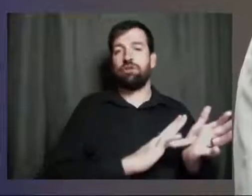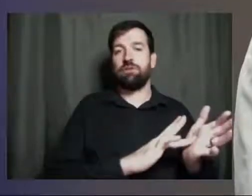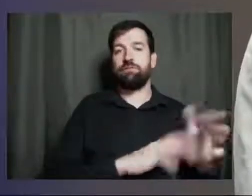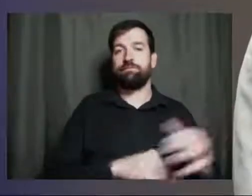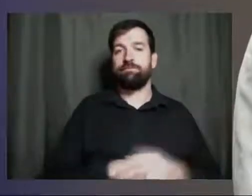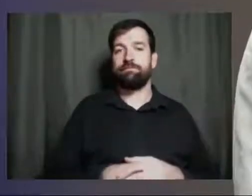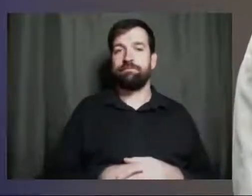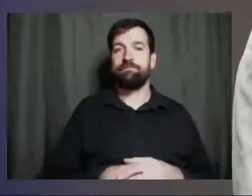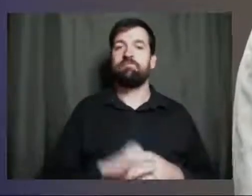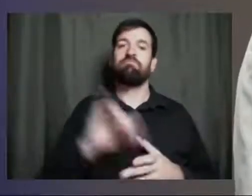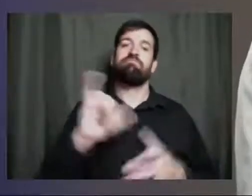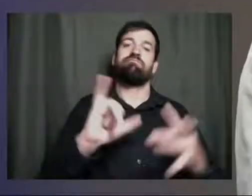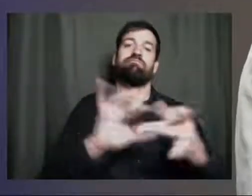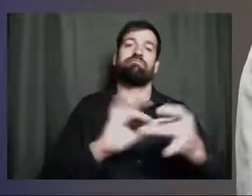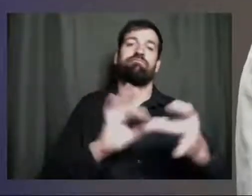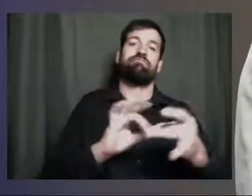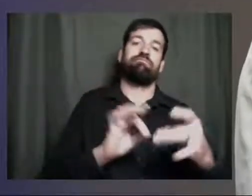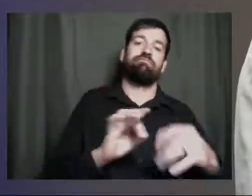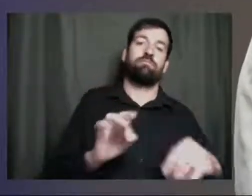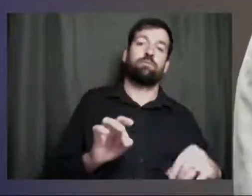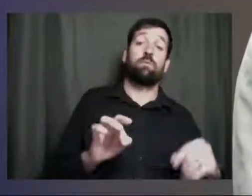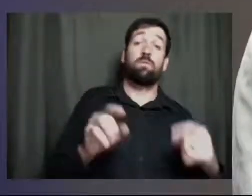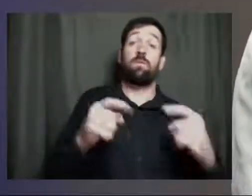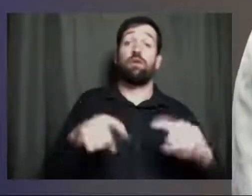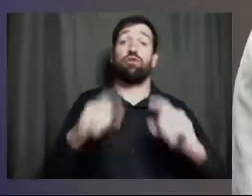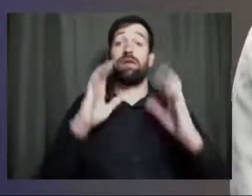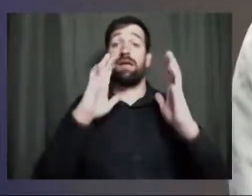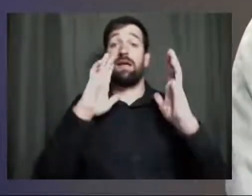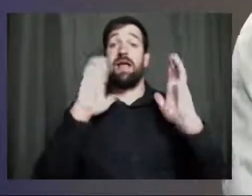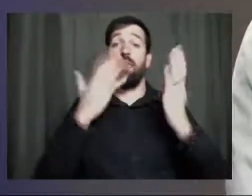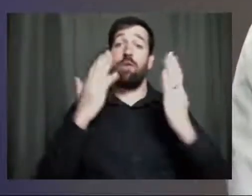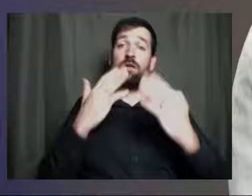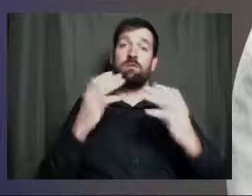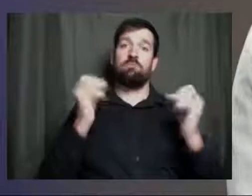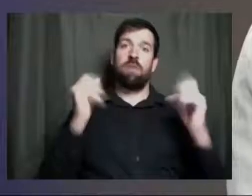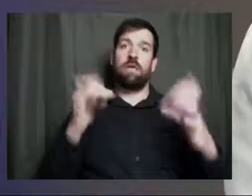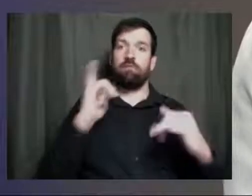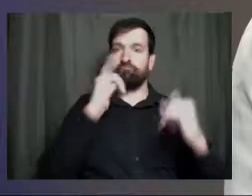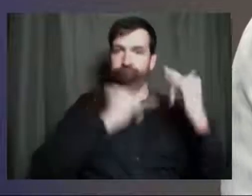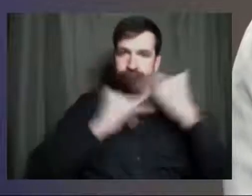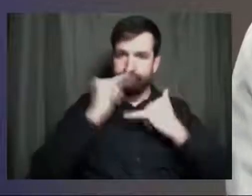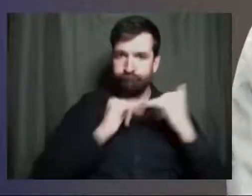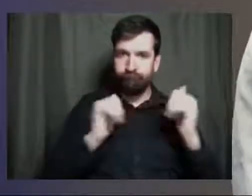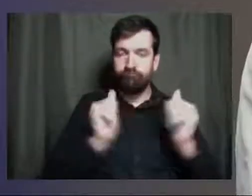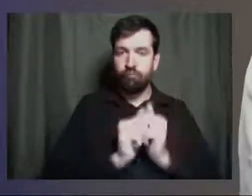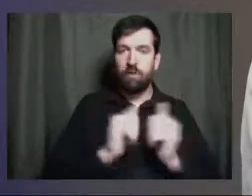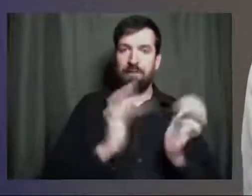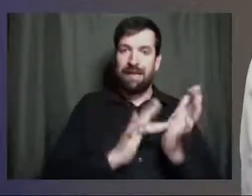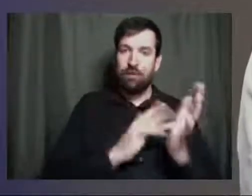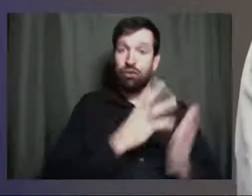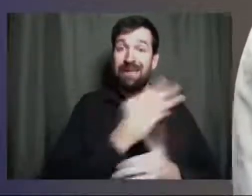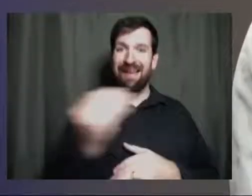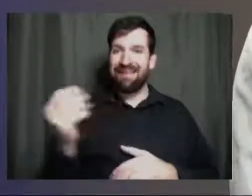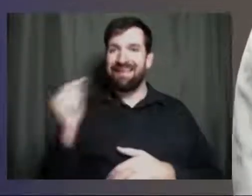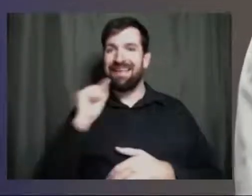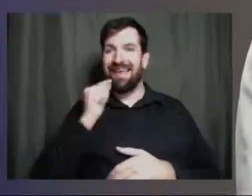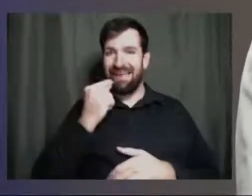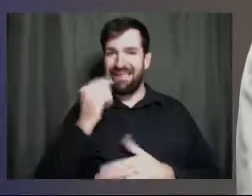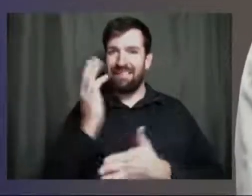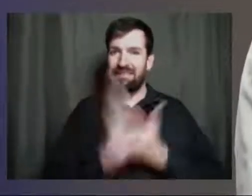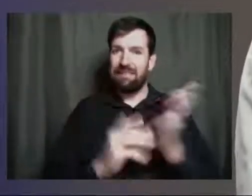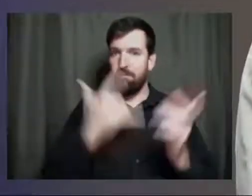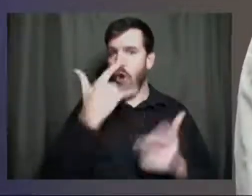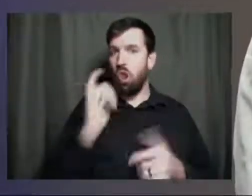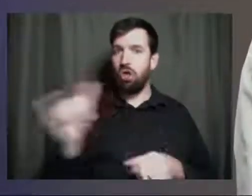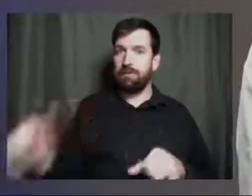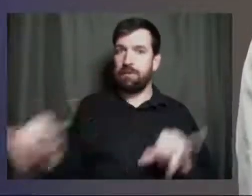said, during Halloween, there's a lot of mistakes between medications and candies. Some of them can look very similar, so we see that a lot of times